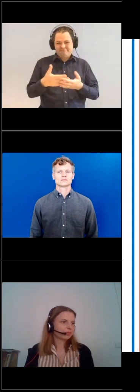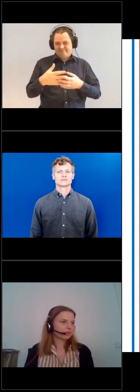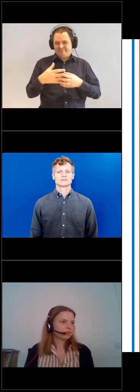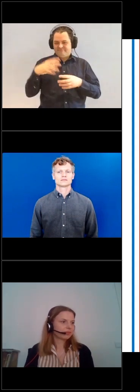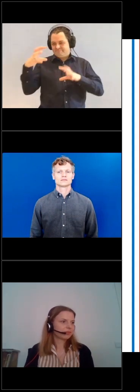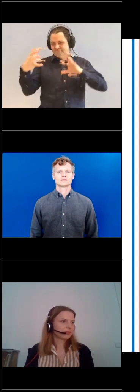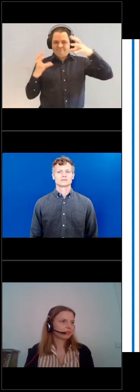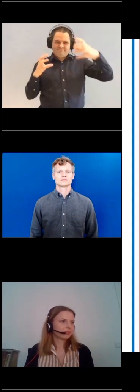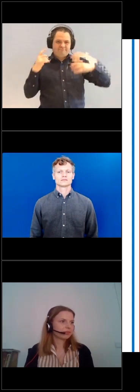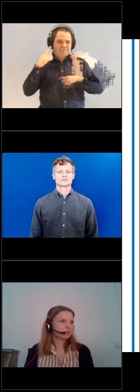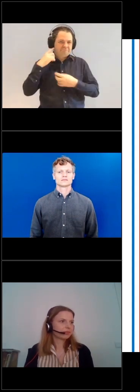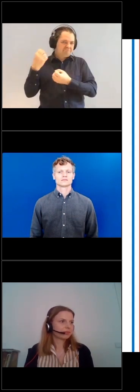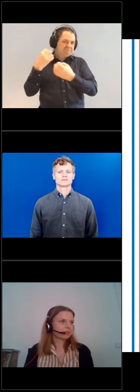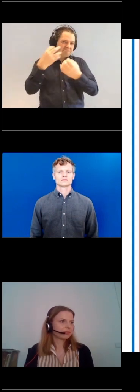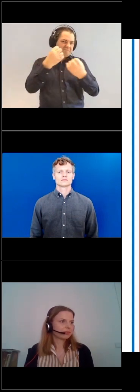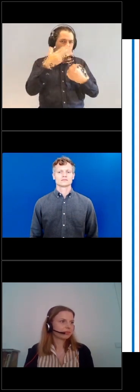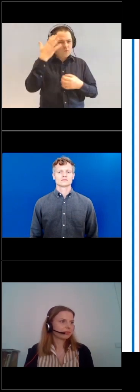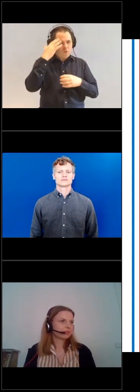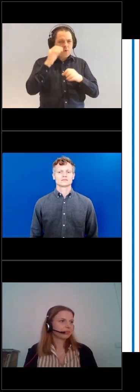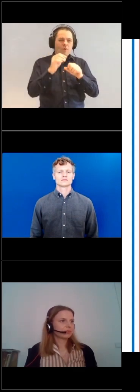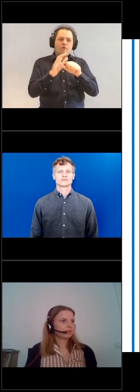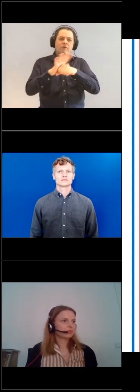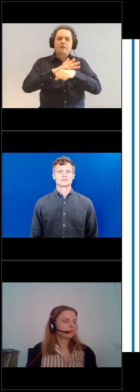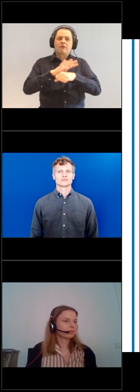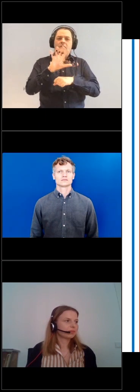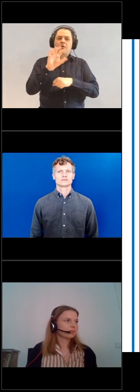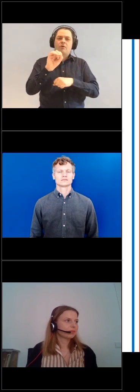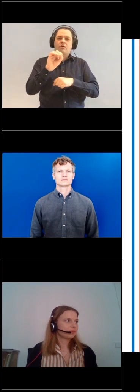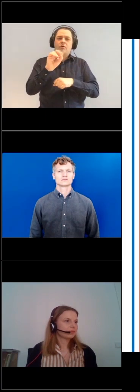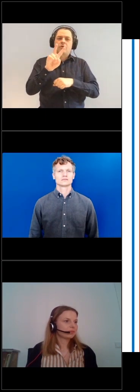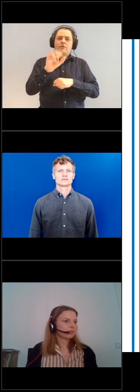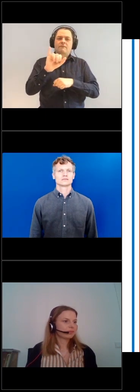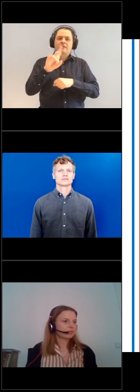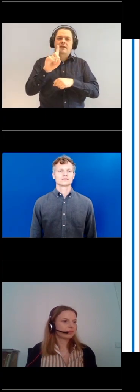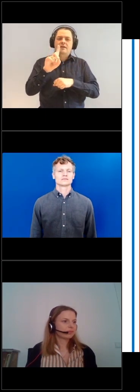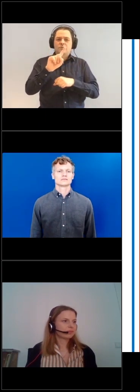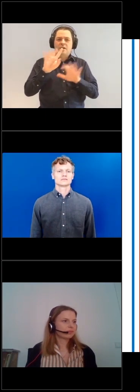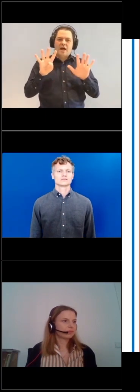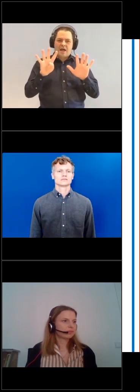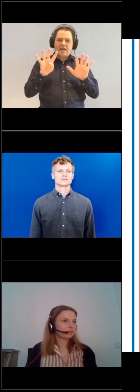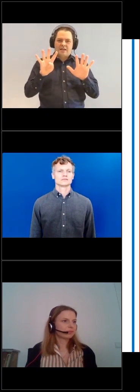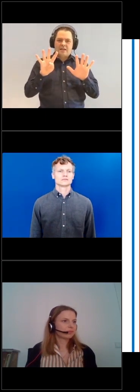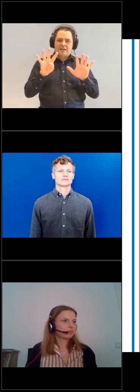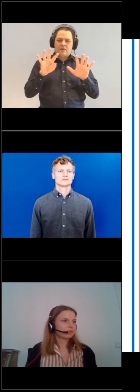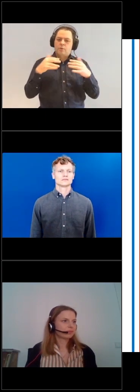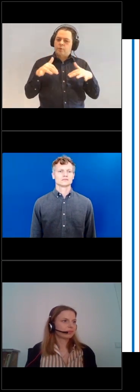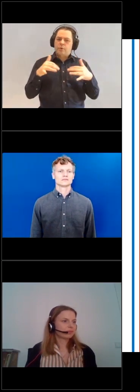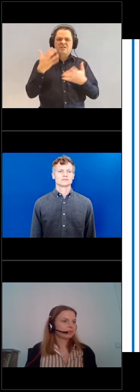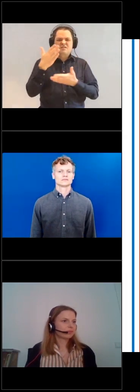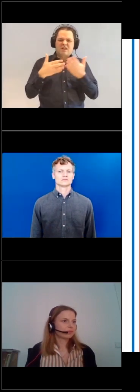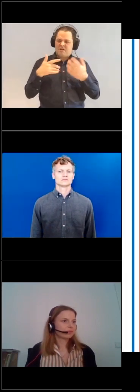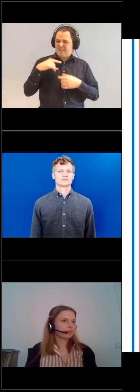the one hand, because COVID not being in all countries as well experienced as being the most urgent needs.